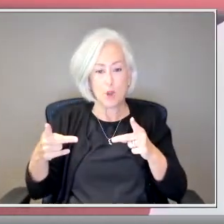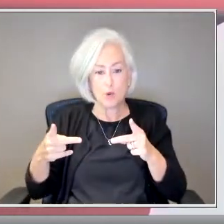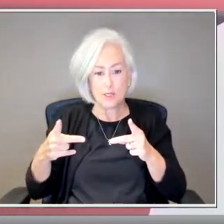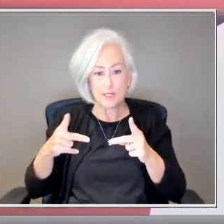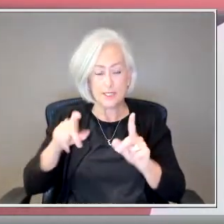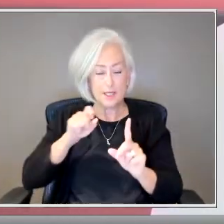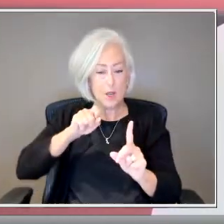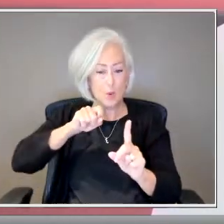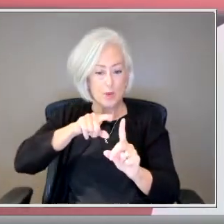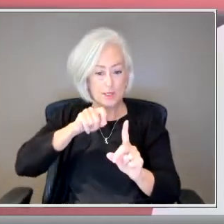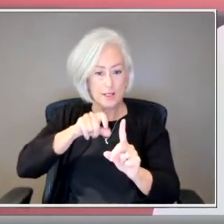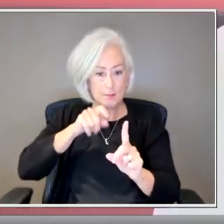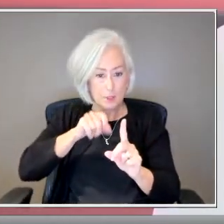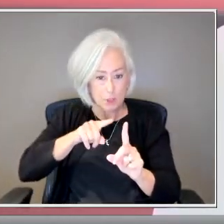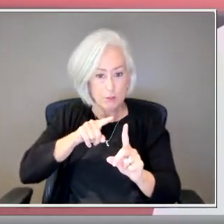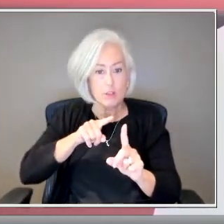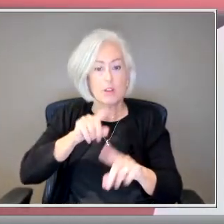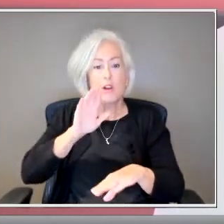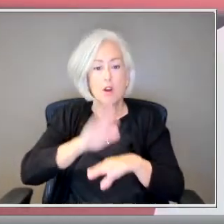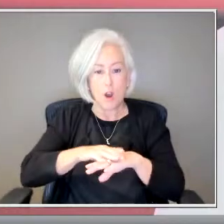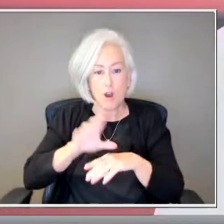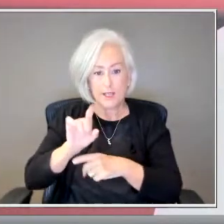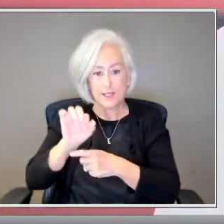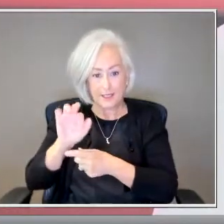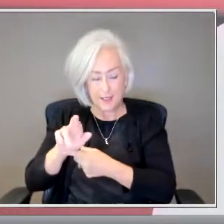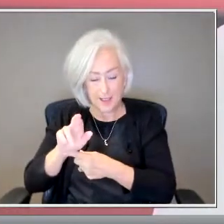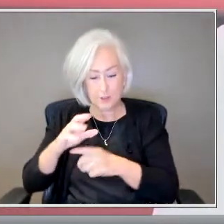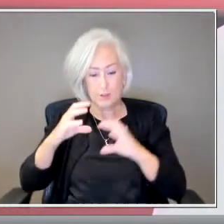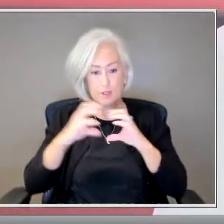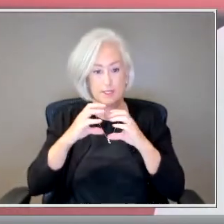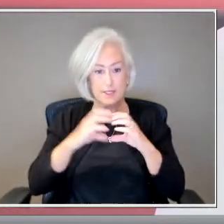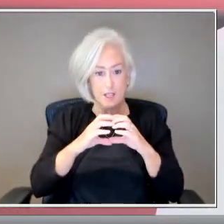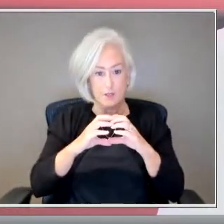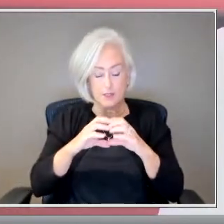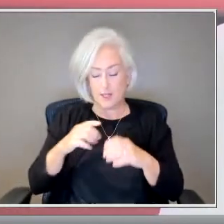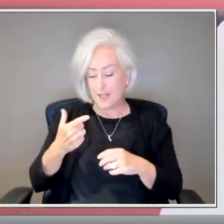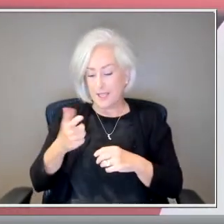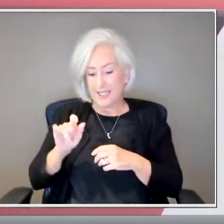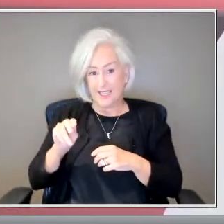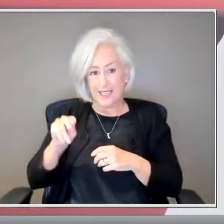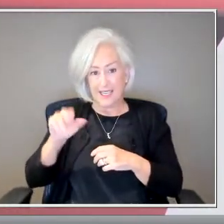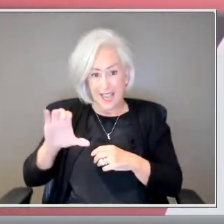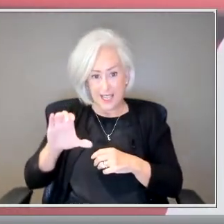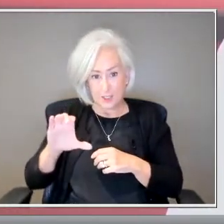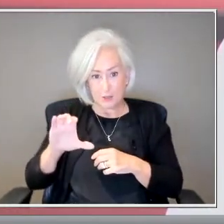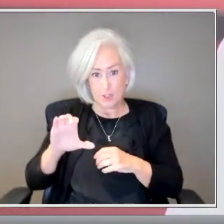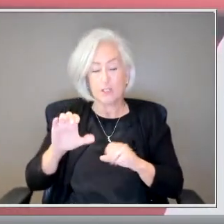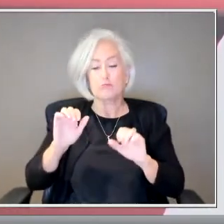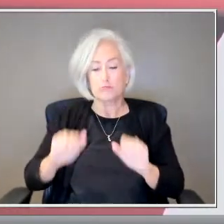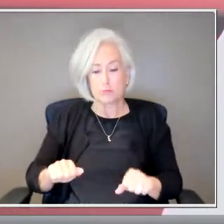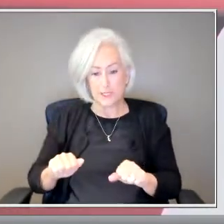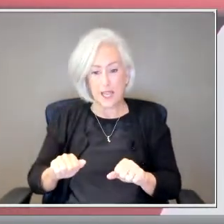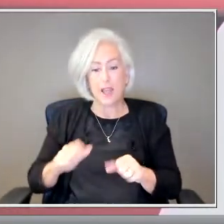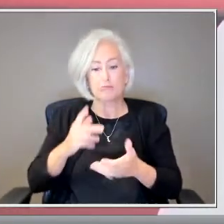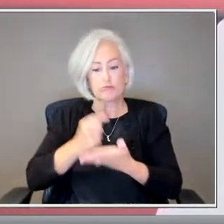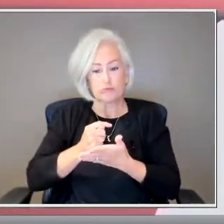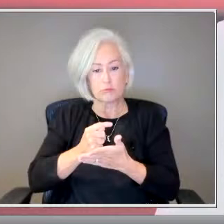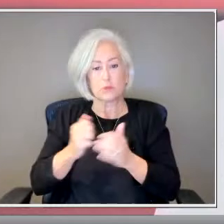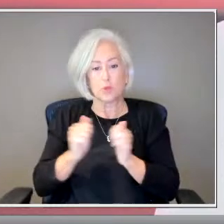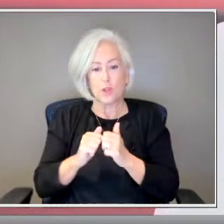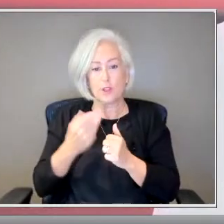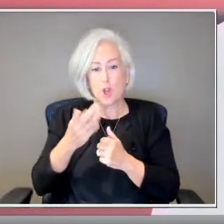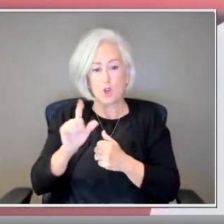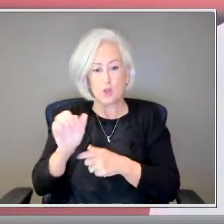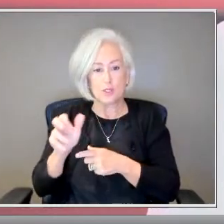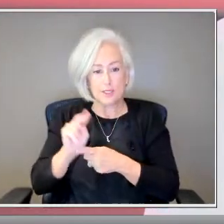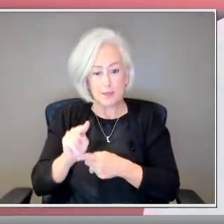in other kinds of cancer. Gastric cancer gets treated with Herceptin if they have the mutation. So there are, and there's an incredible amount of